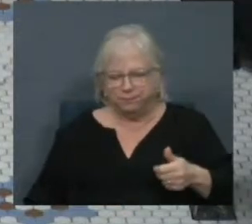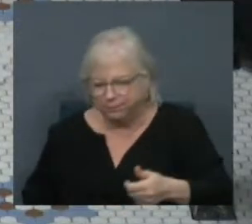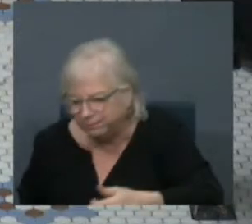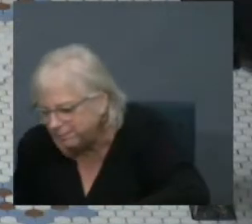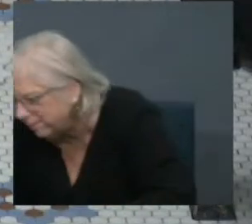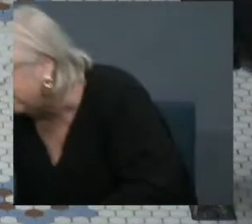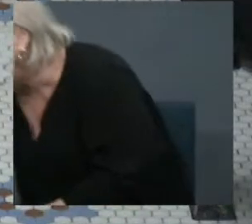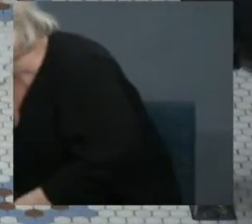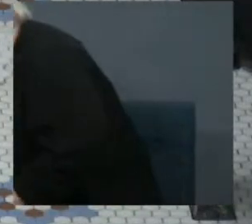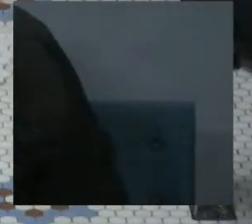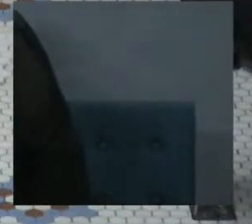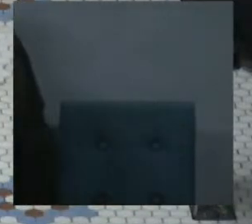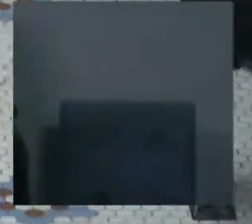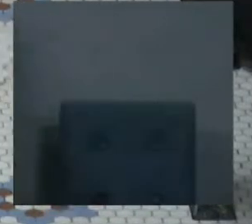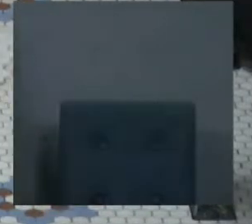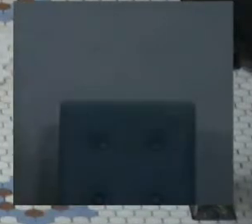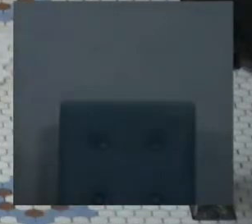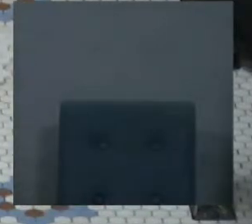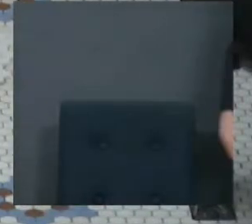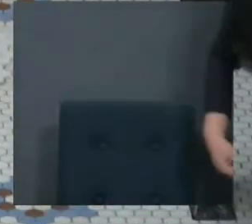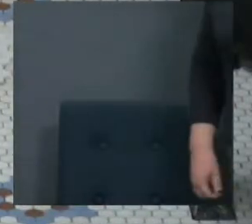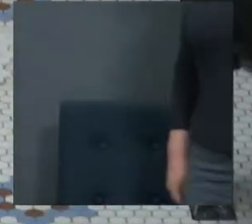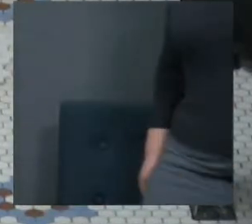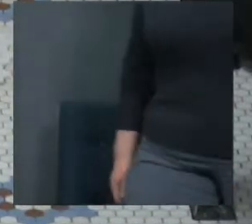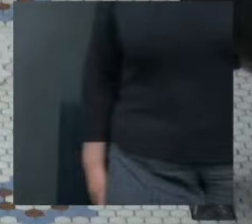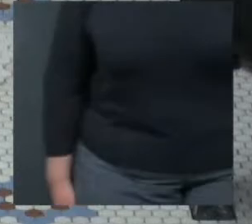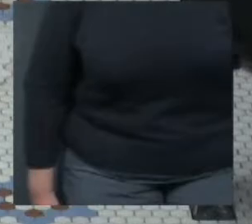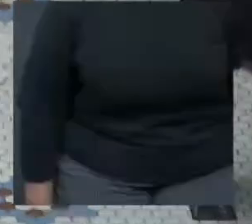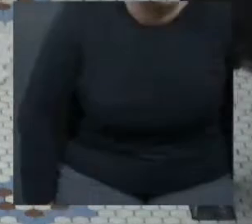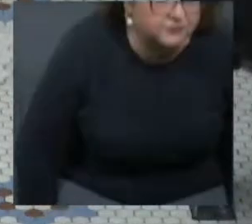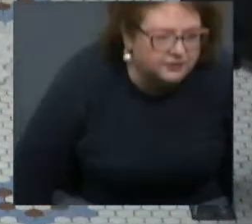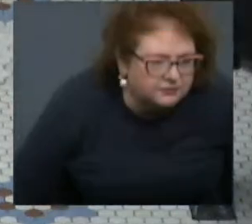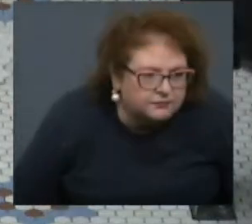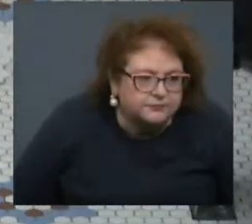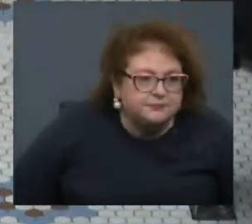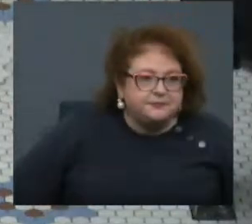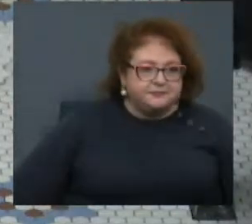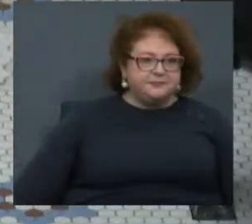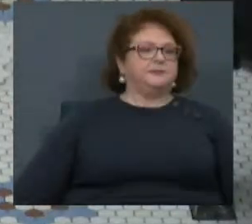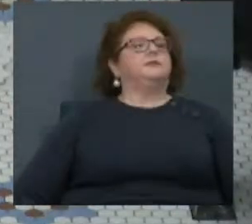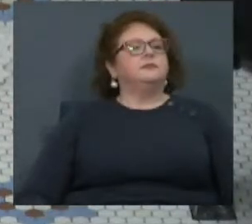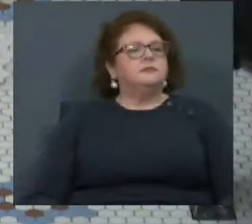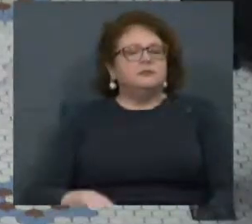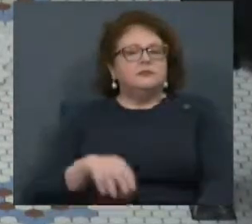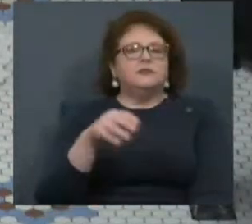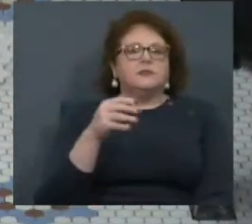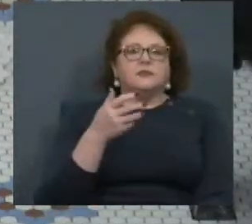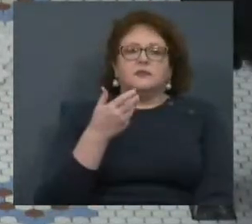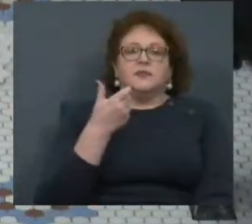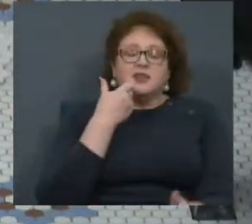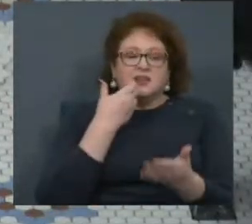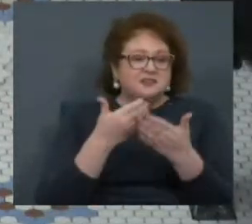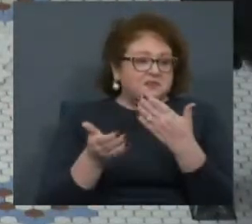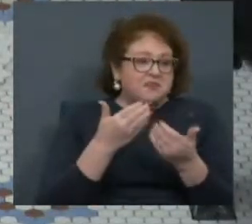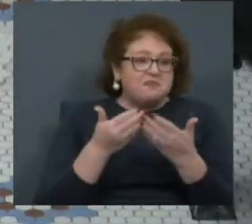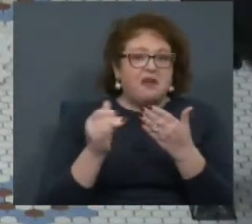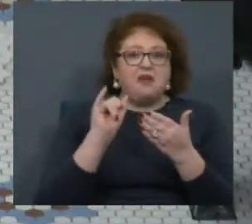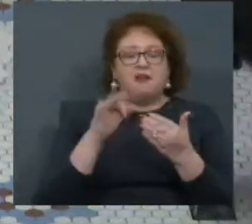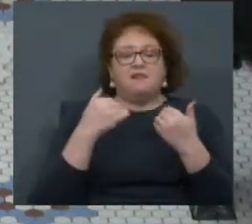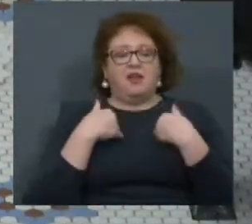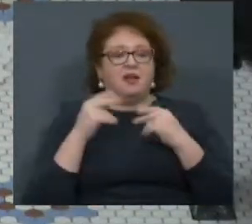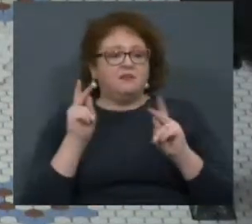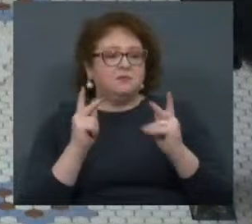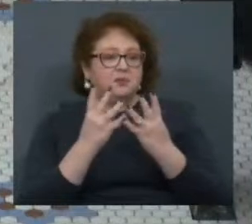This is one man's word against another's. So didn't matter the lineup, didn't matter our report, didn't matter photographs,